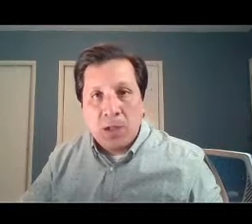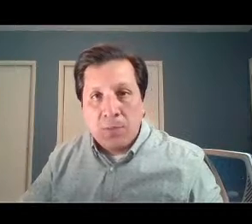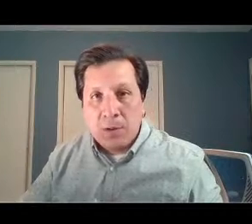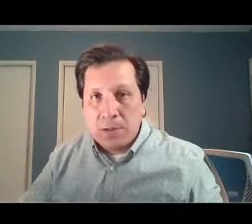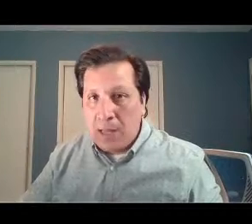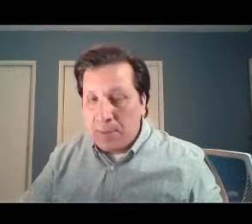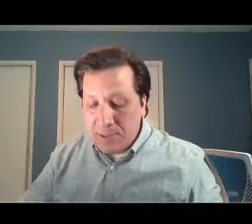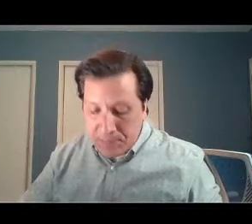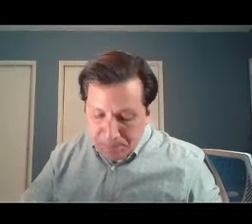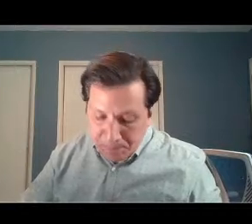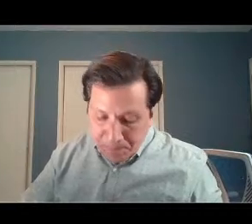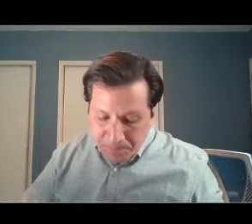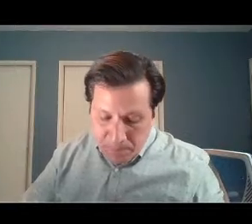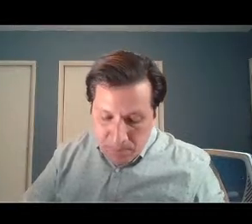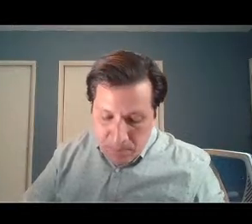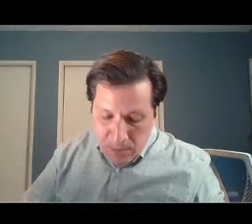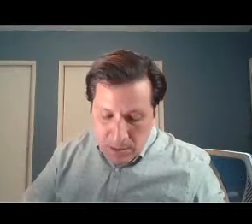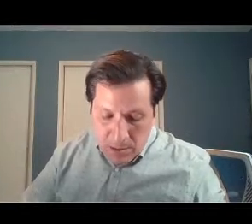vote